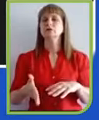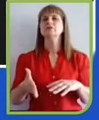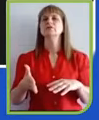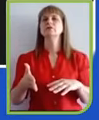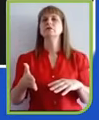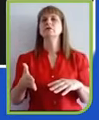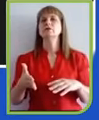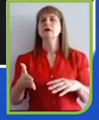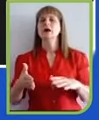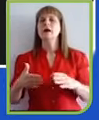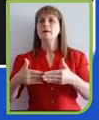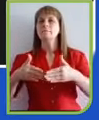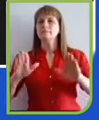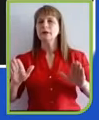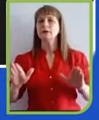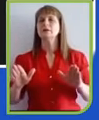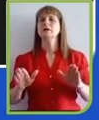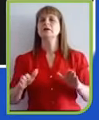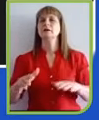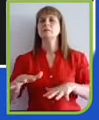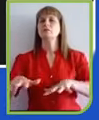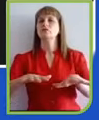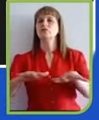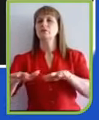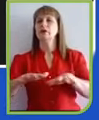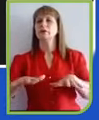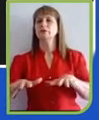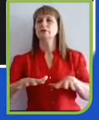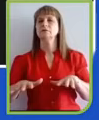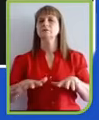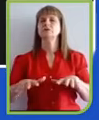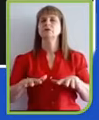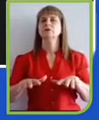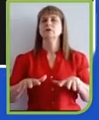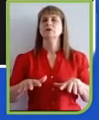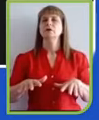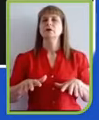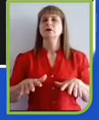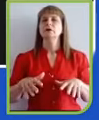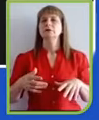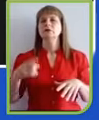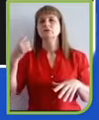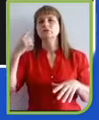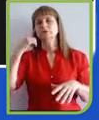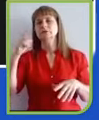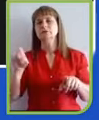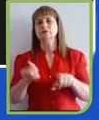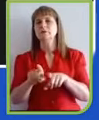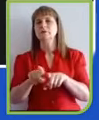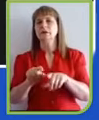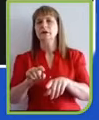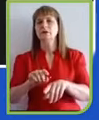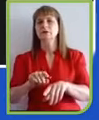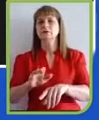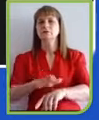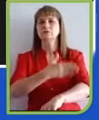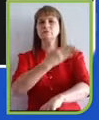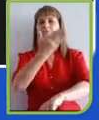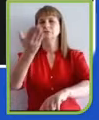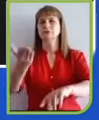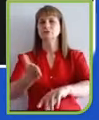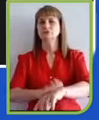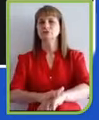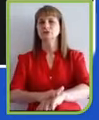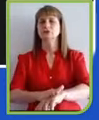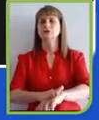public about sustainability. So, the idea, along the day, is to a sort of a kind of good way, a cool way, that will